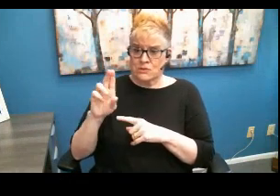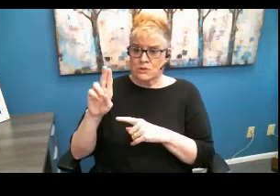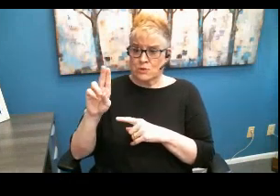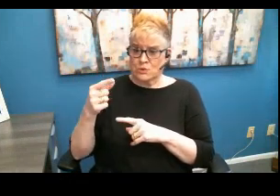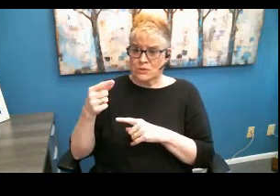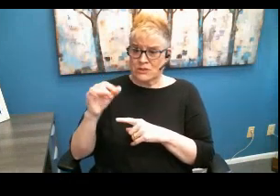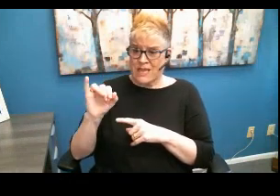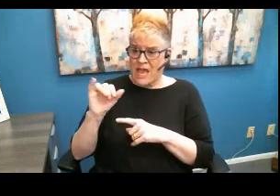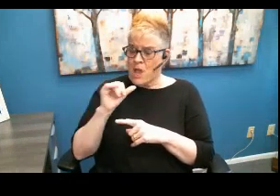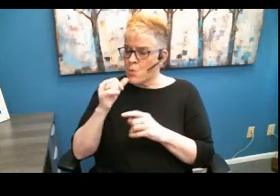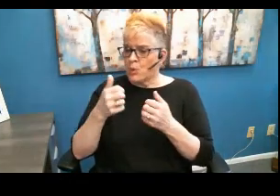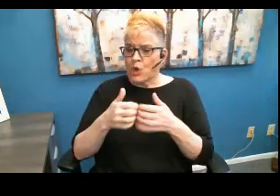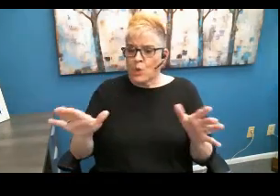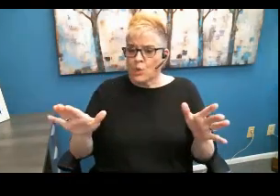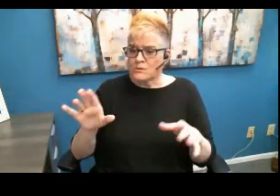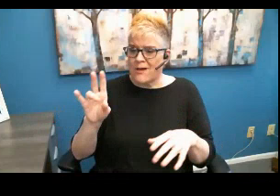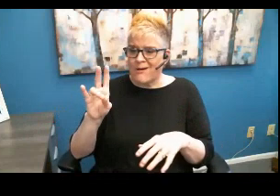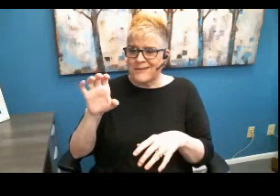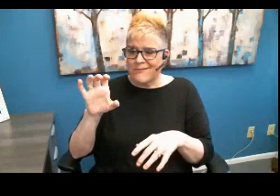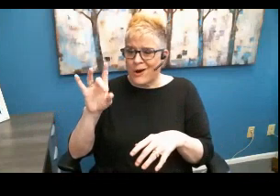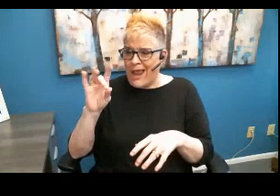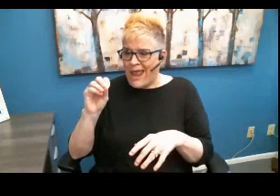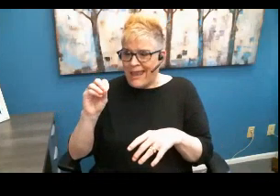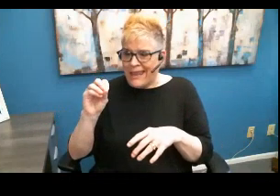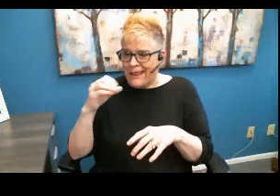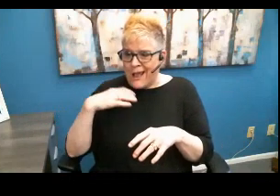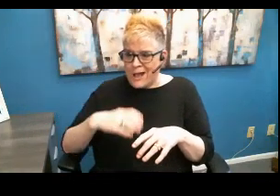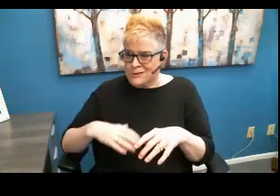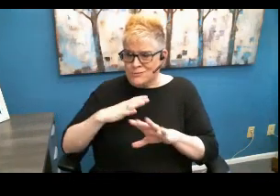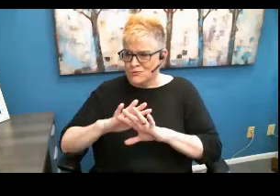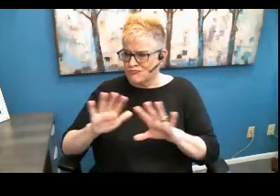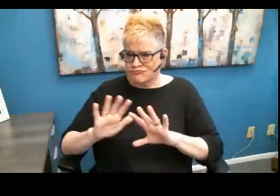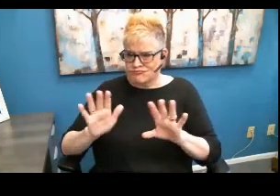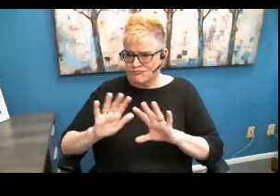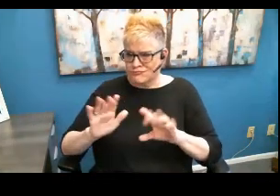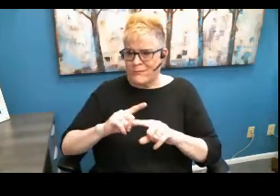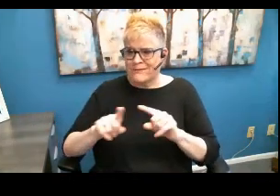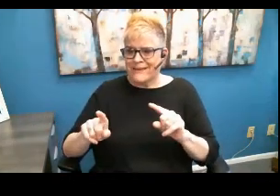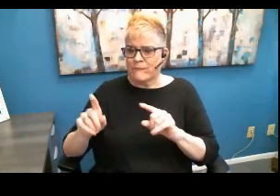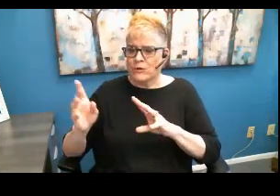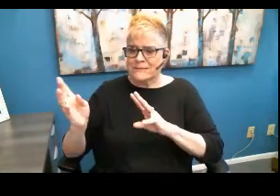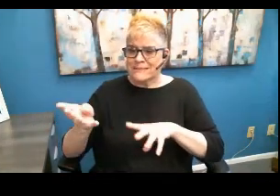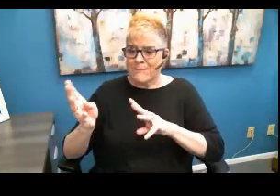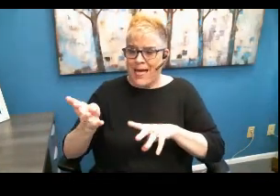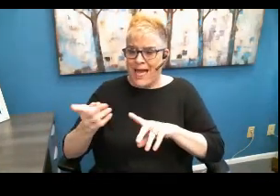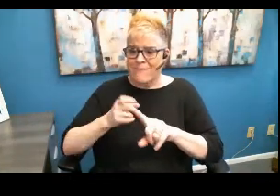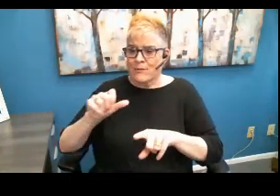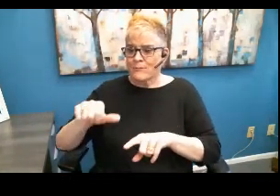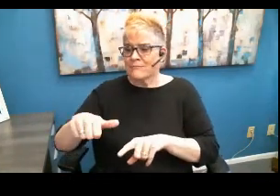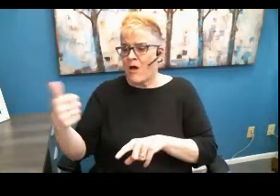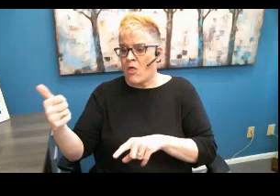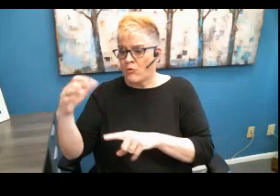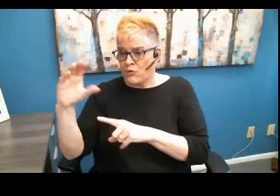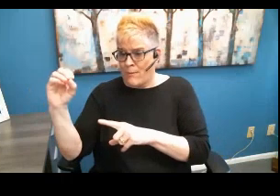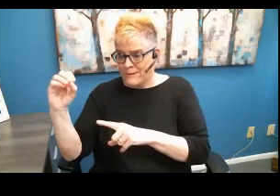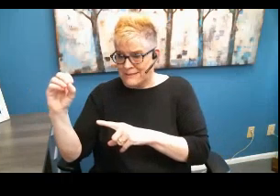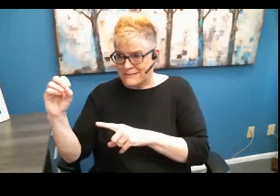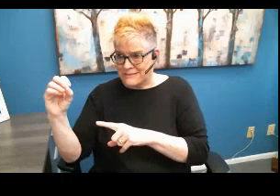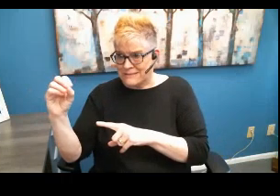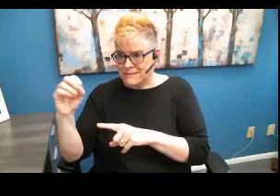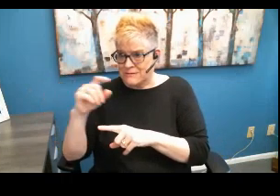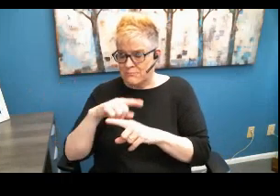all 700,000 customers that we have necessarily, because we have different supply from different transmission companies. But